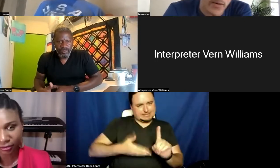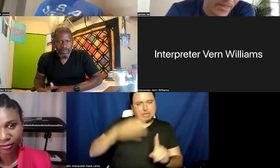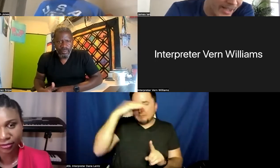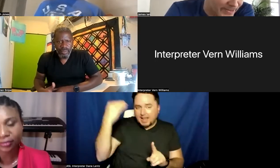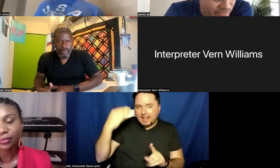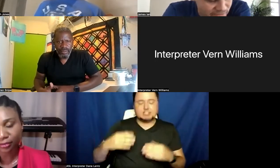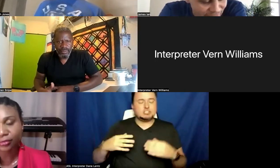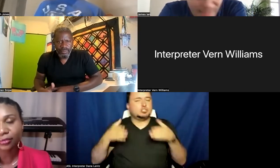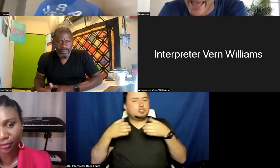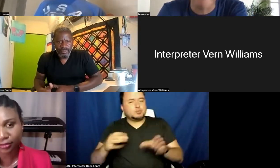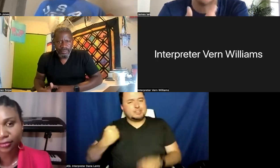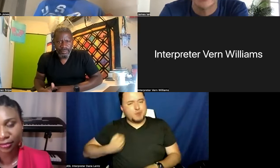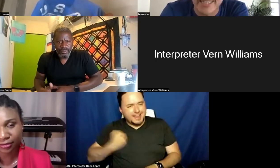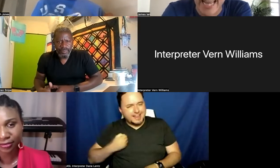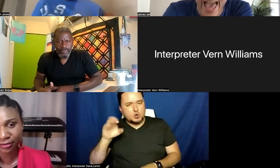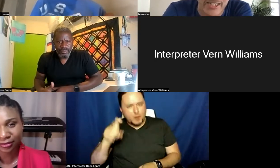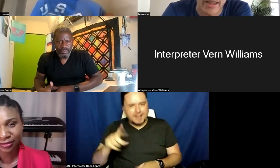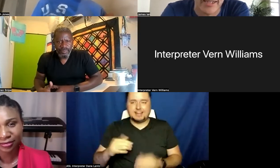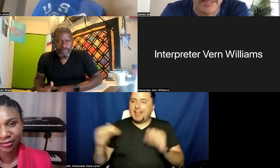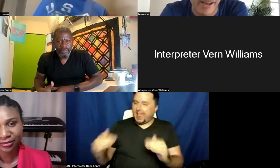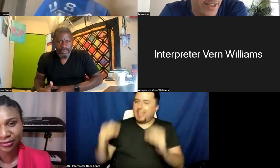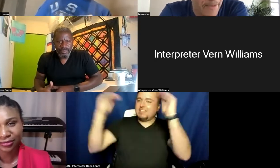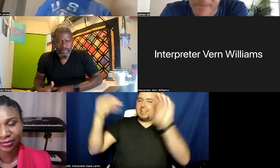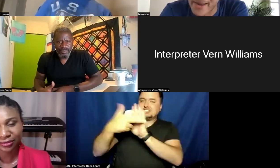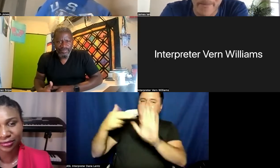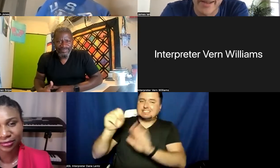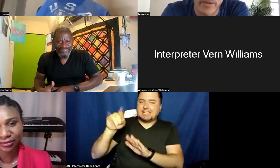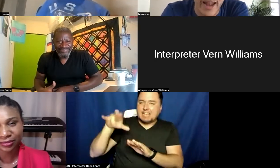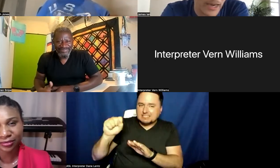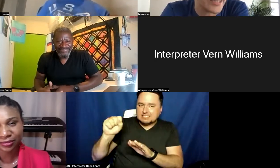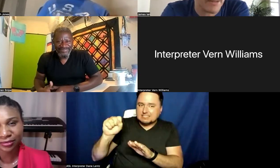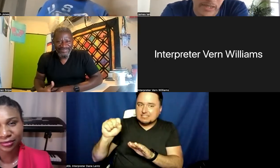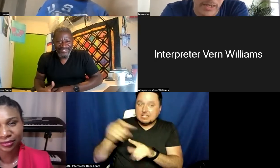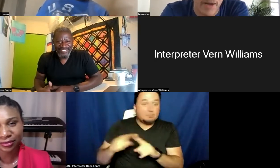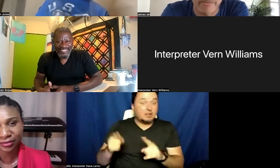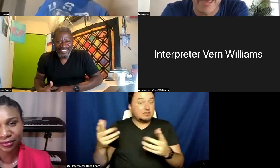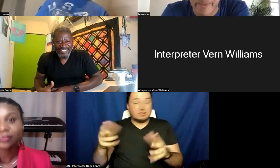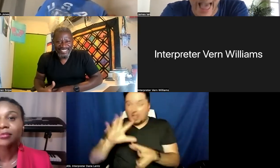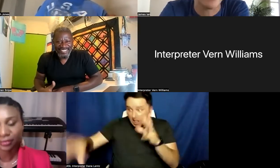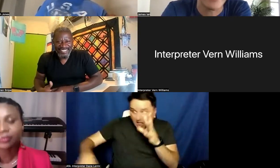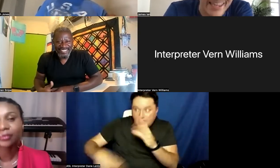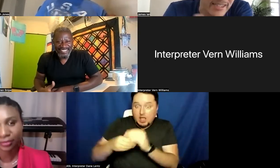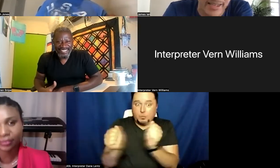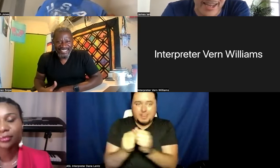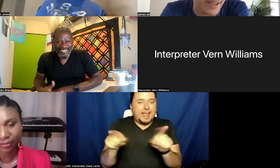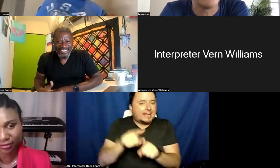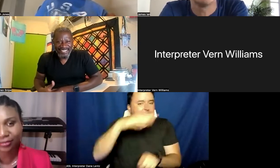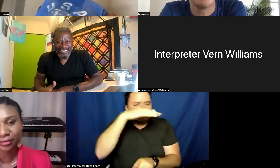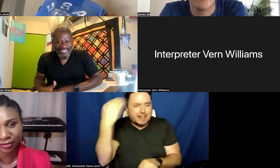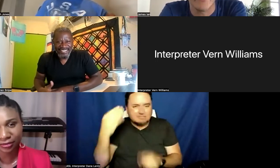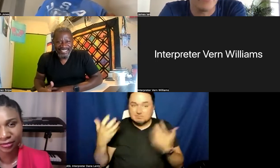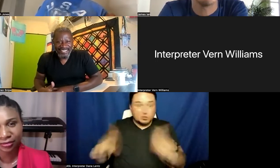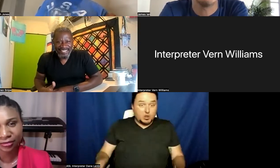cred, the elevation and status, all that stuff, but they don't want what actually comes along with being Black. Like Keith said, he